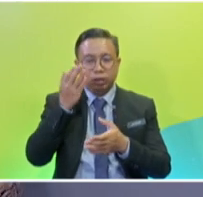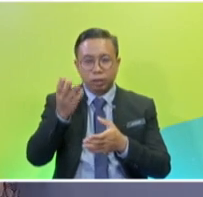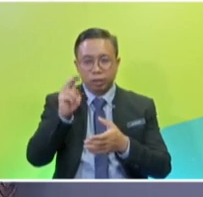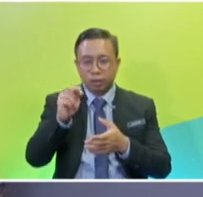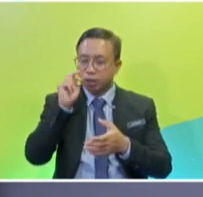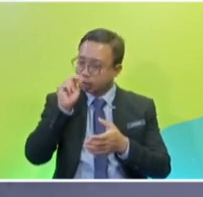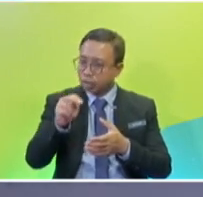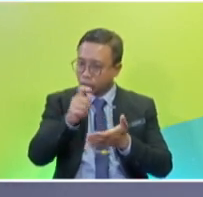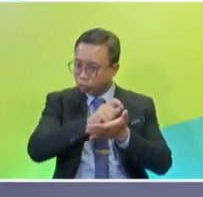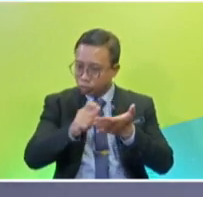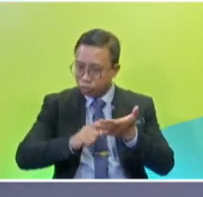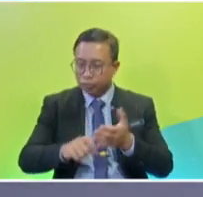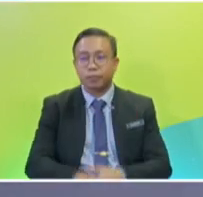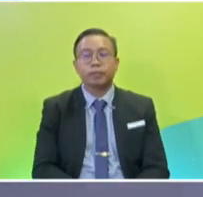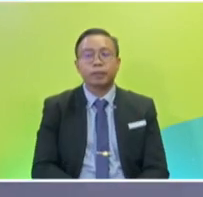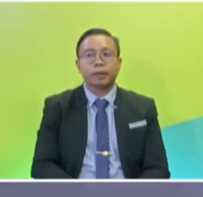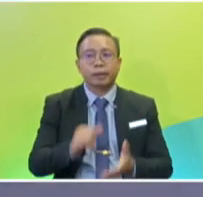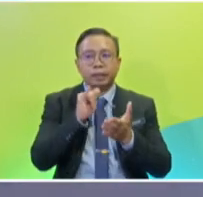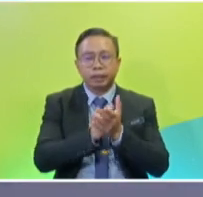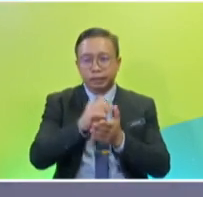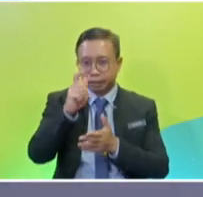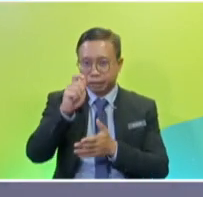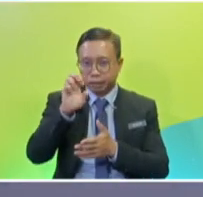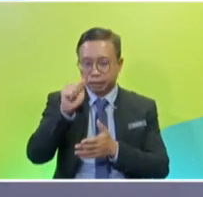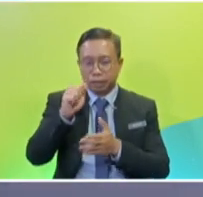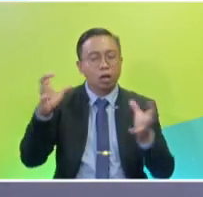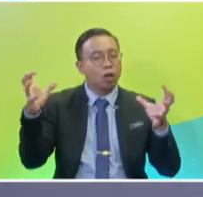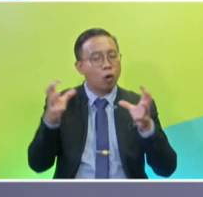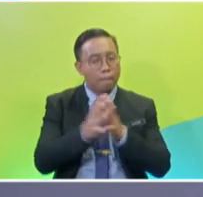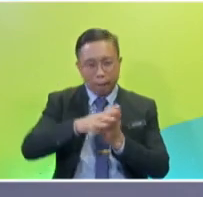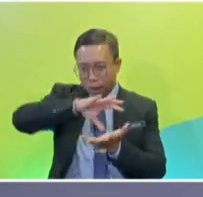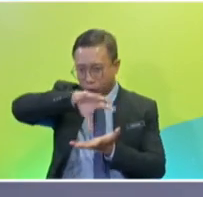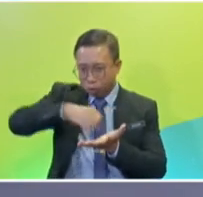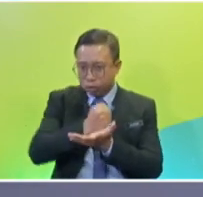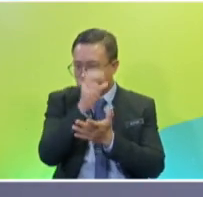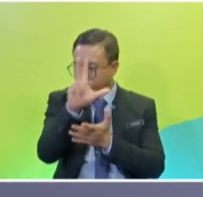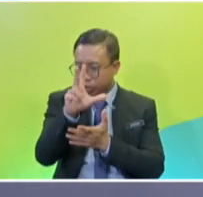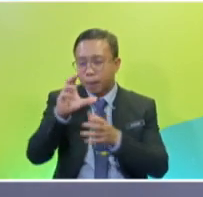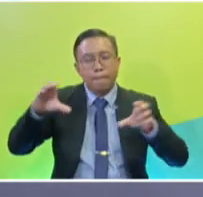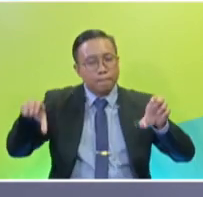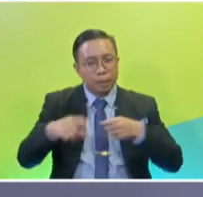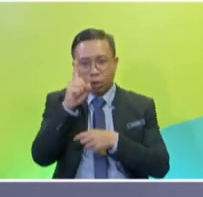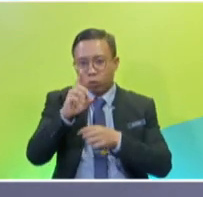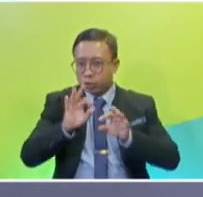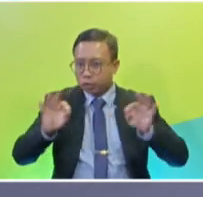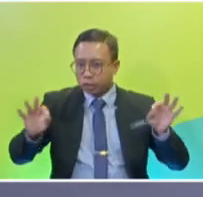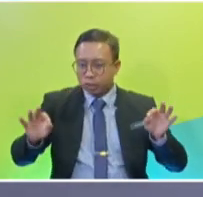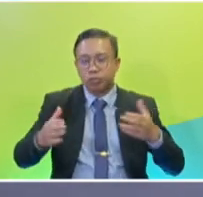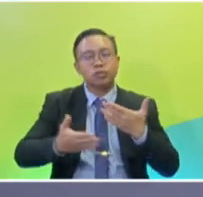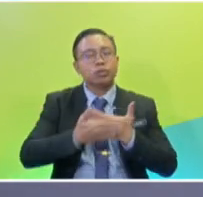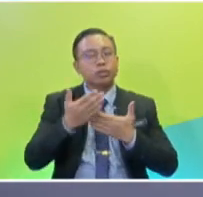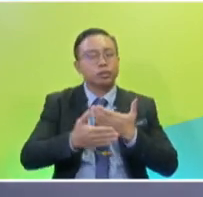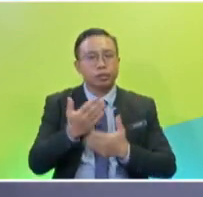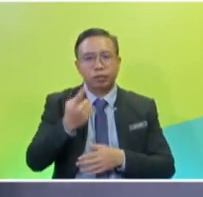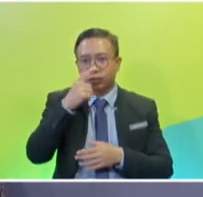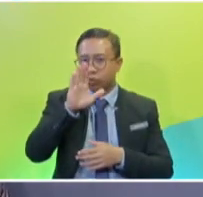always remember, this T will just combine all these three and that makes into one sentence. Easy job. But